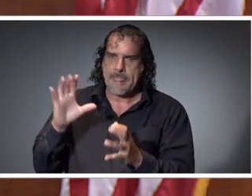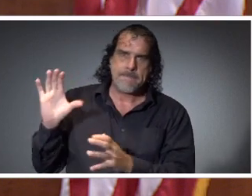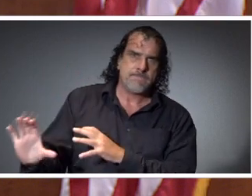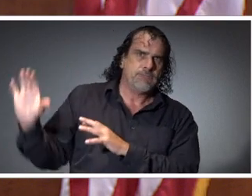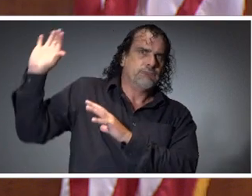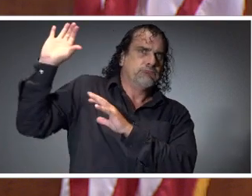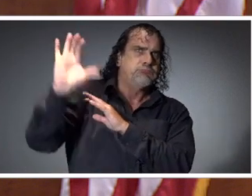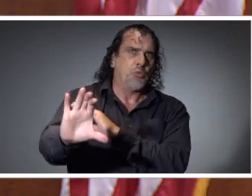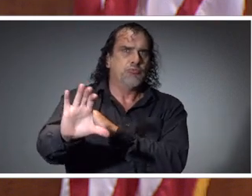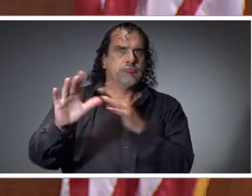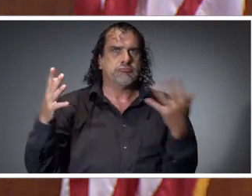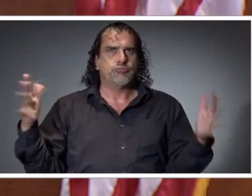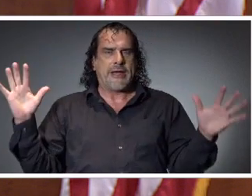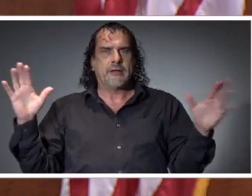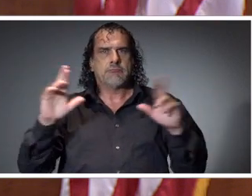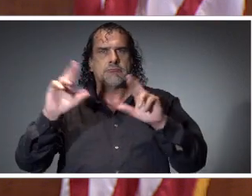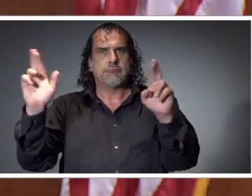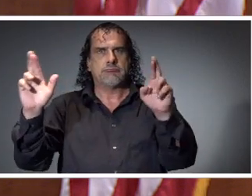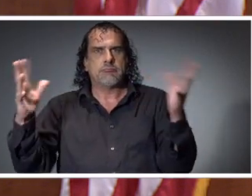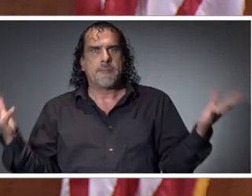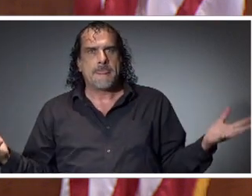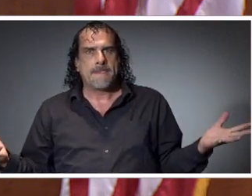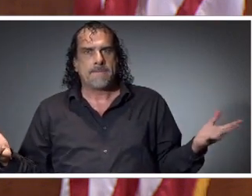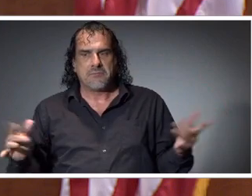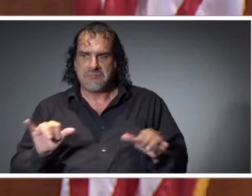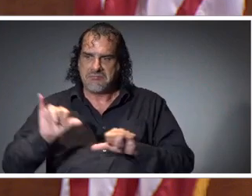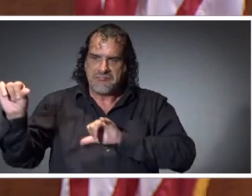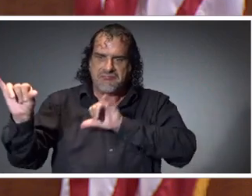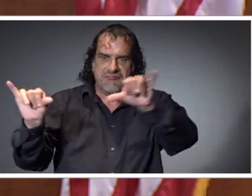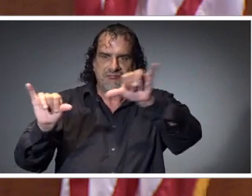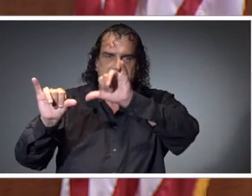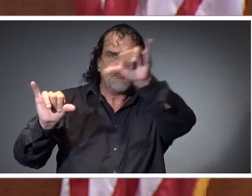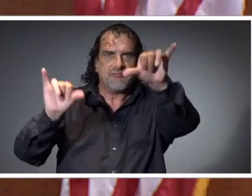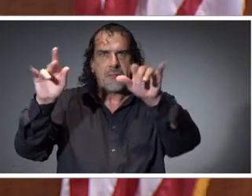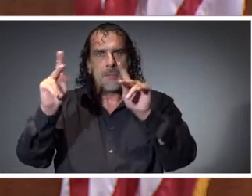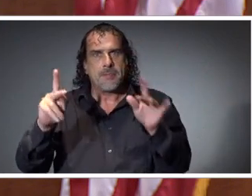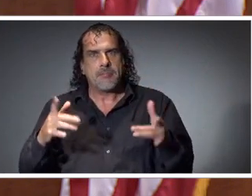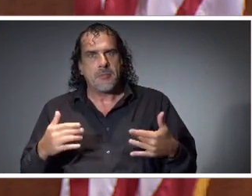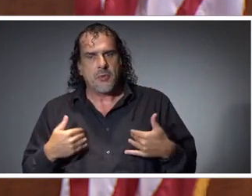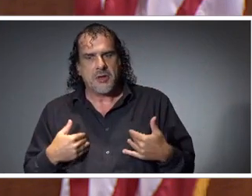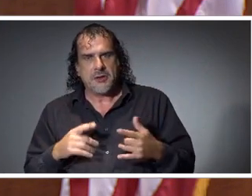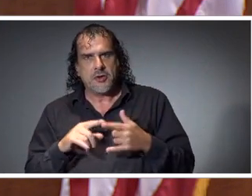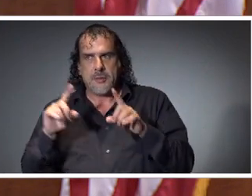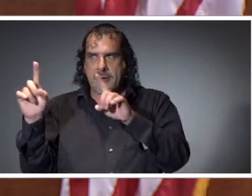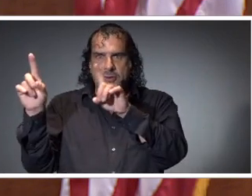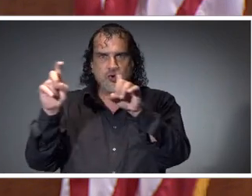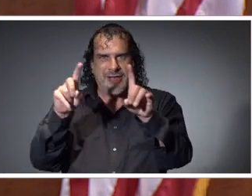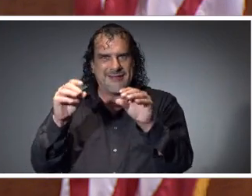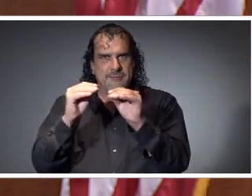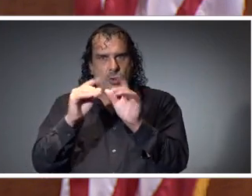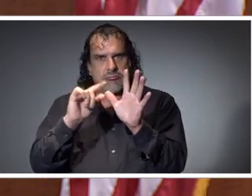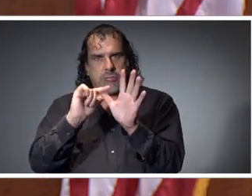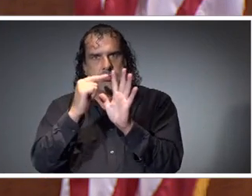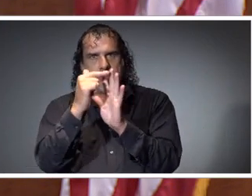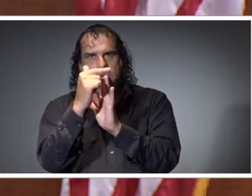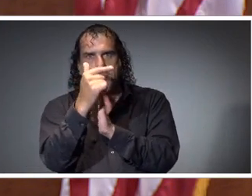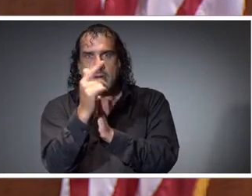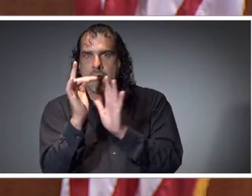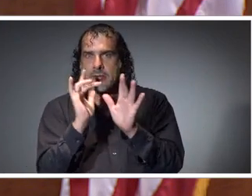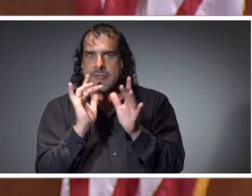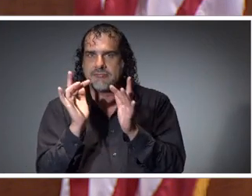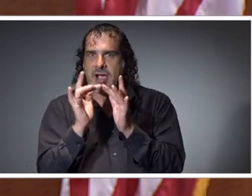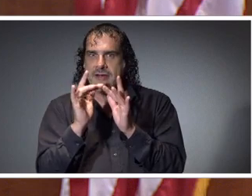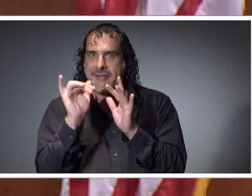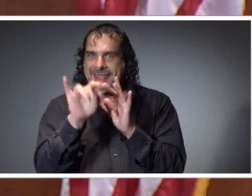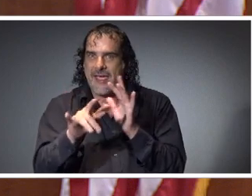very quickly as we're quarantining individuals, then we certainly need that capacity. And I think by and large we have. We've shown that